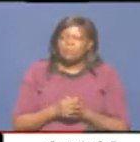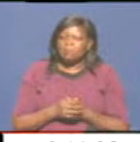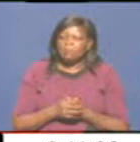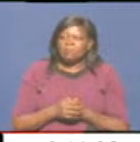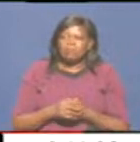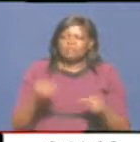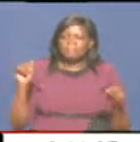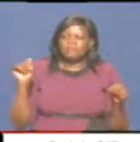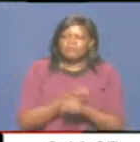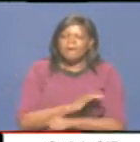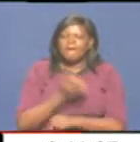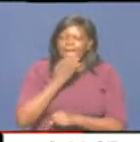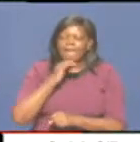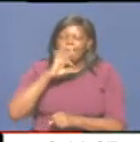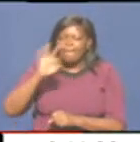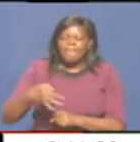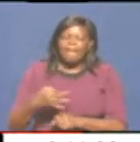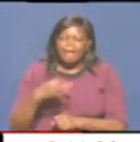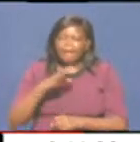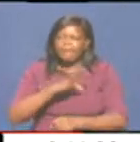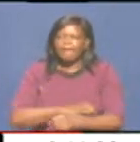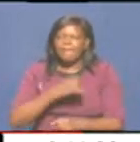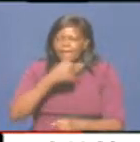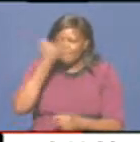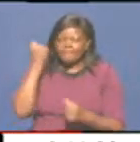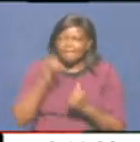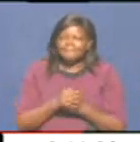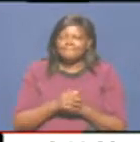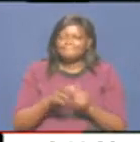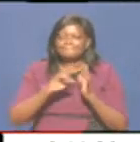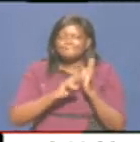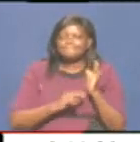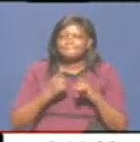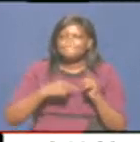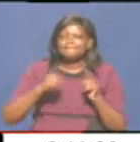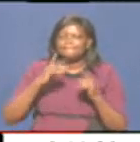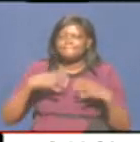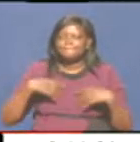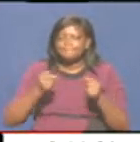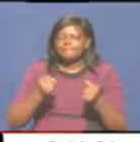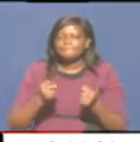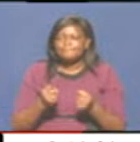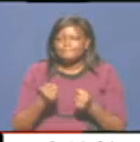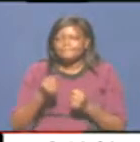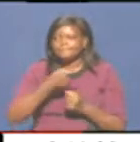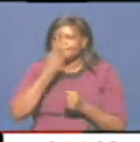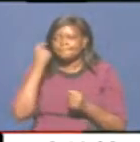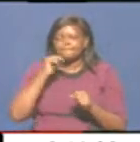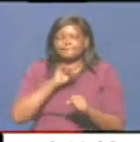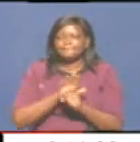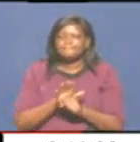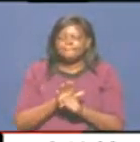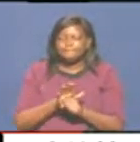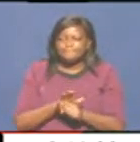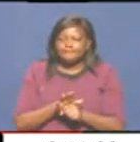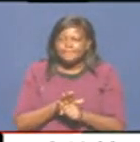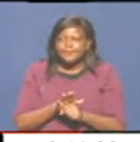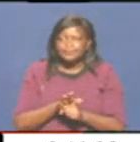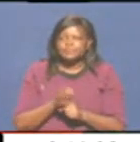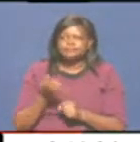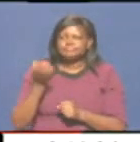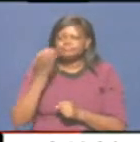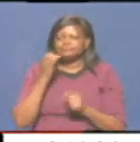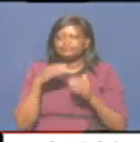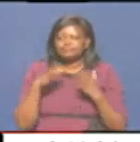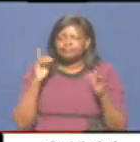stadium 3,000 capacity, obviously because of the restrictions by the Ministry of Health in terms of COVID-19. So the stadium opens at